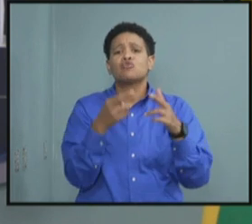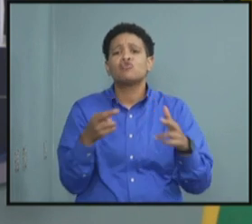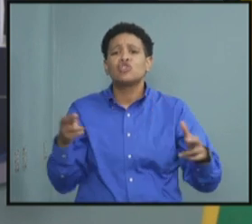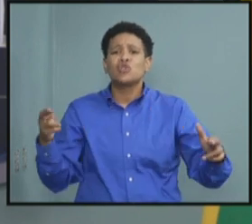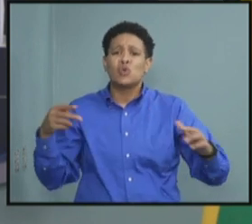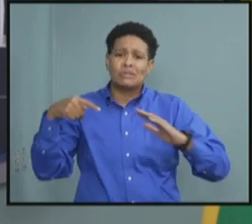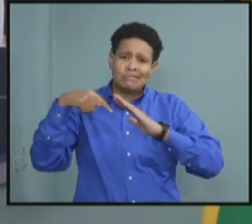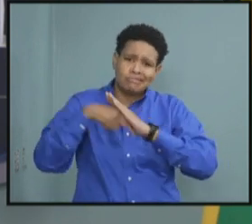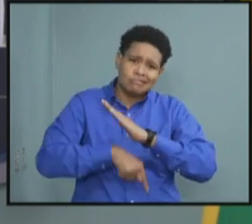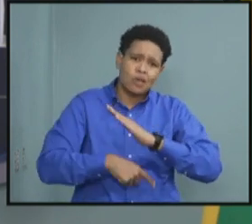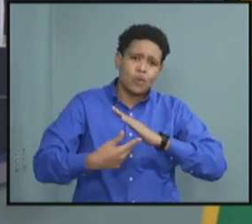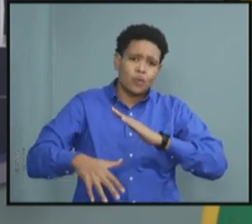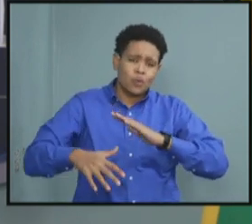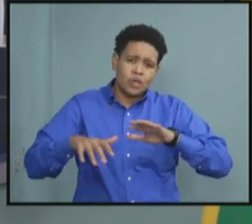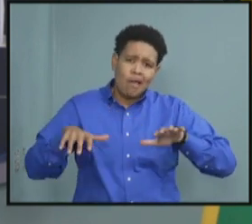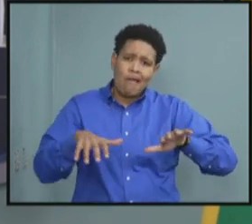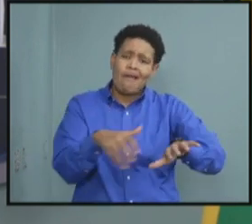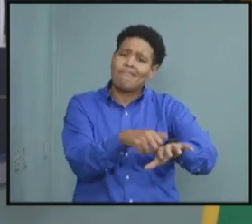resource-intense activities,